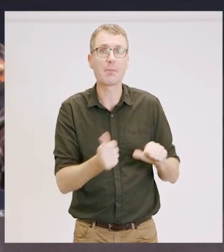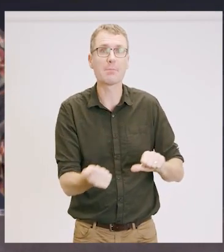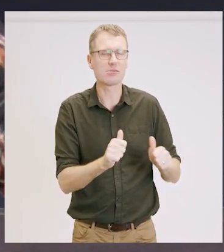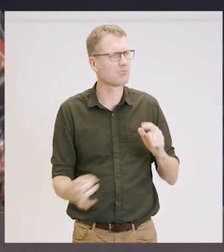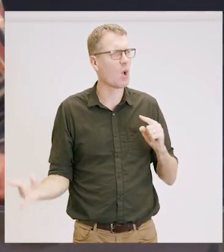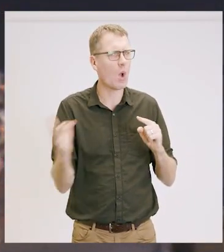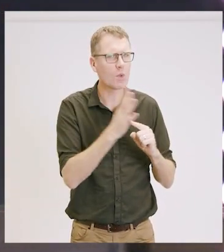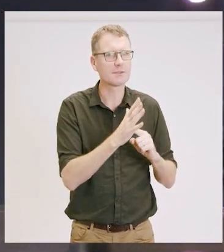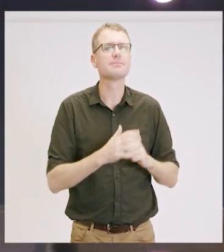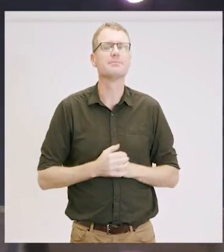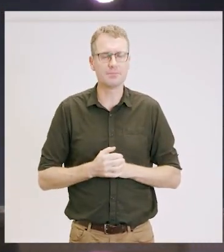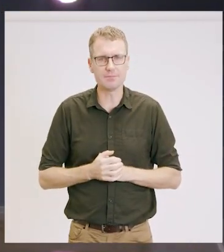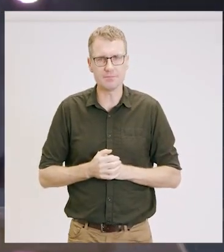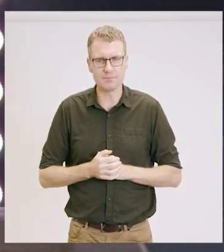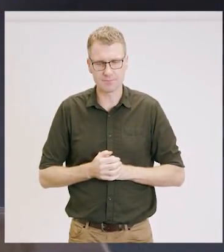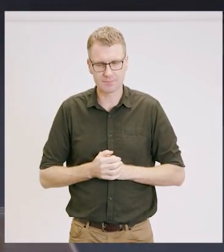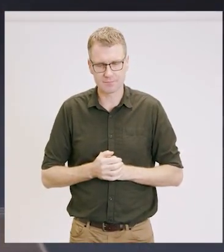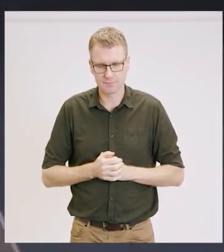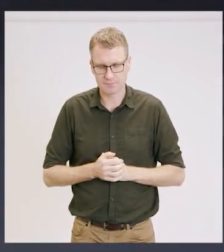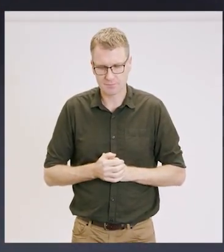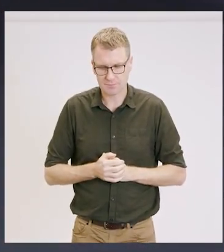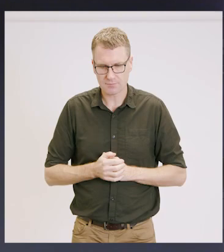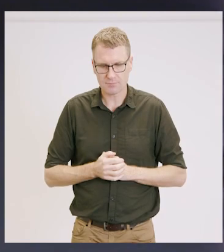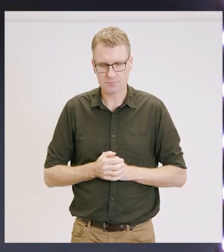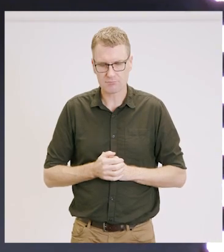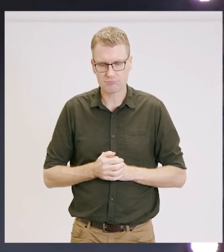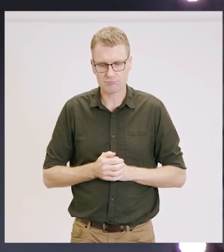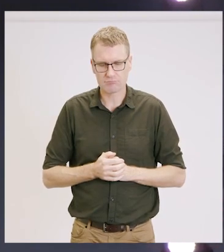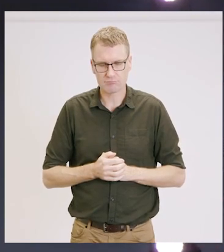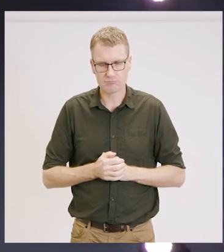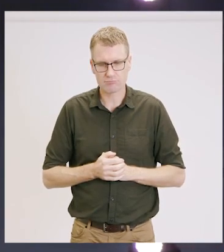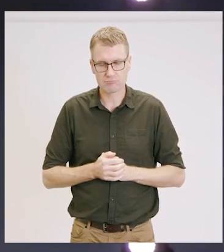so I would challenge people to do it. It is such an important thing to do.